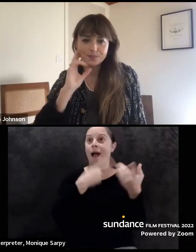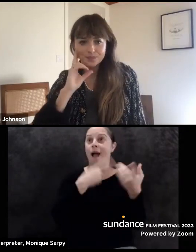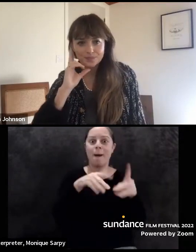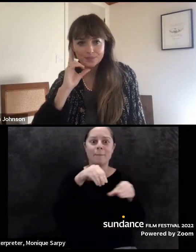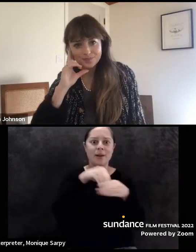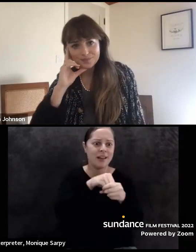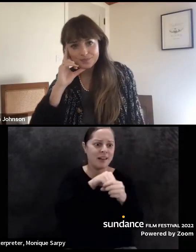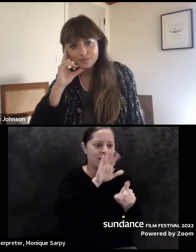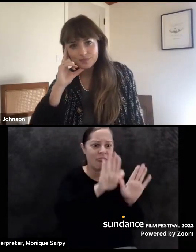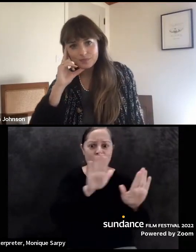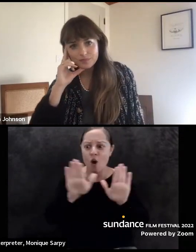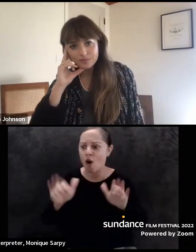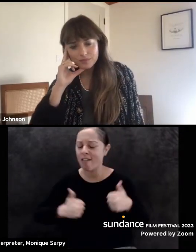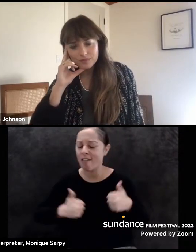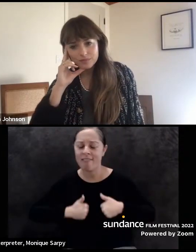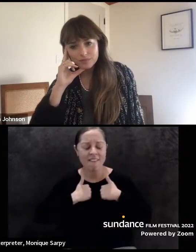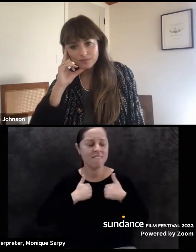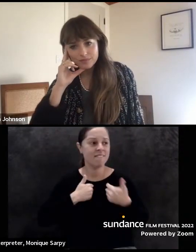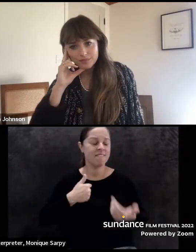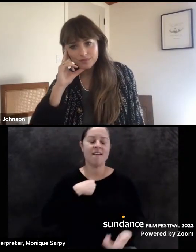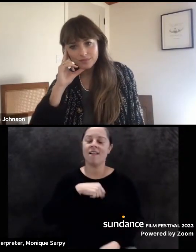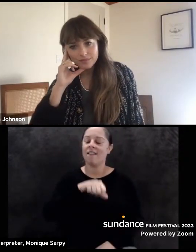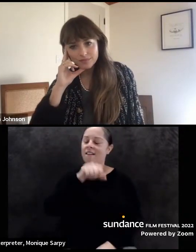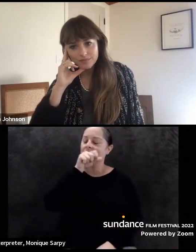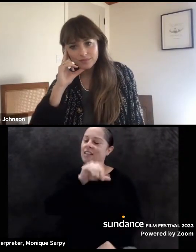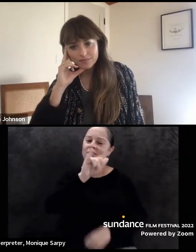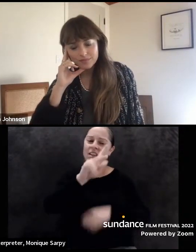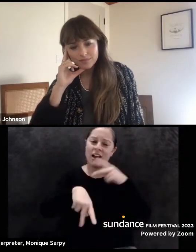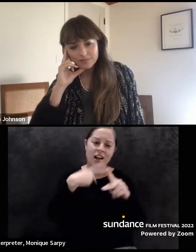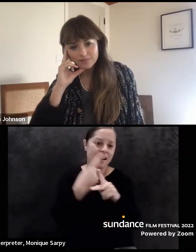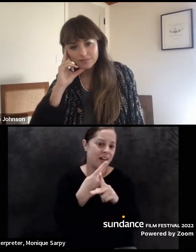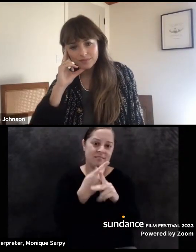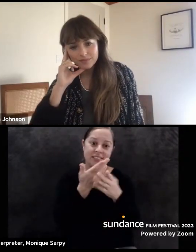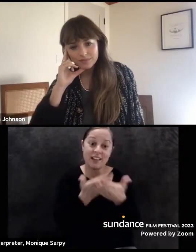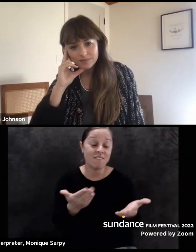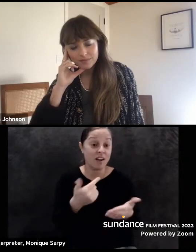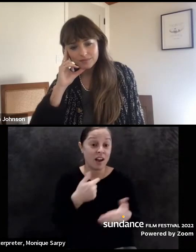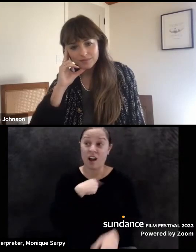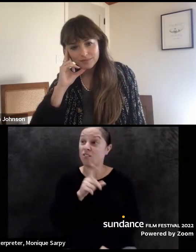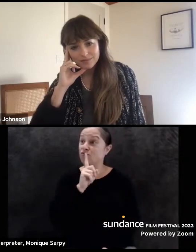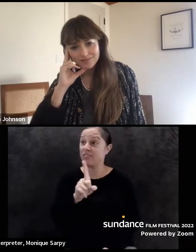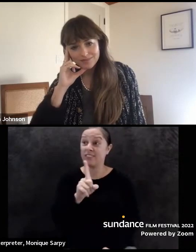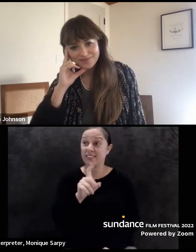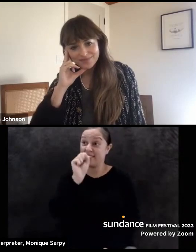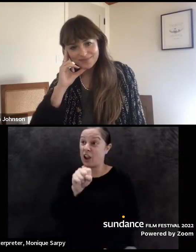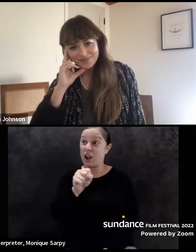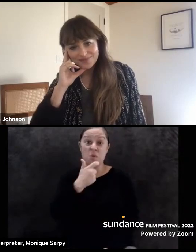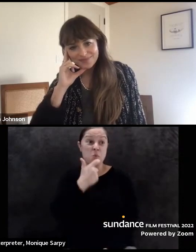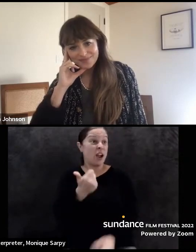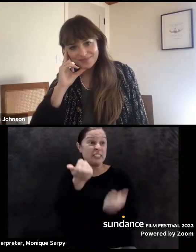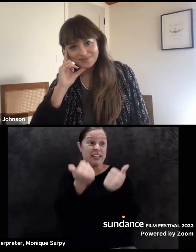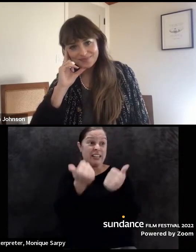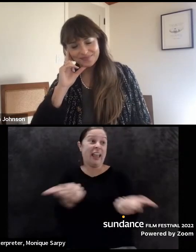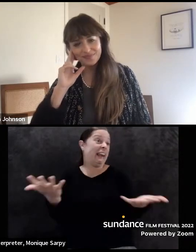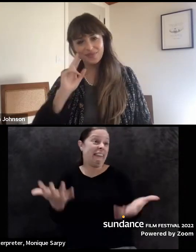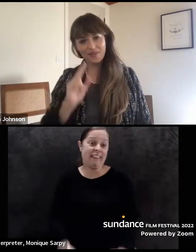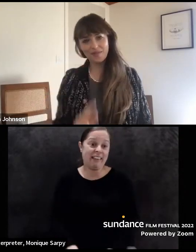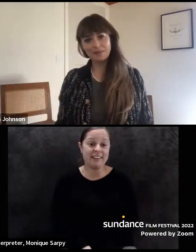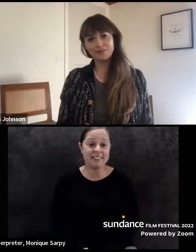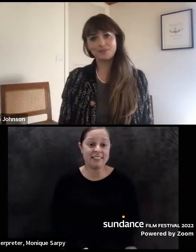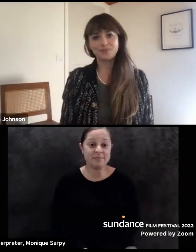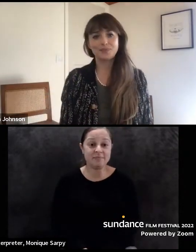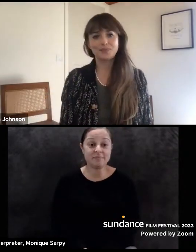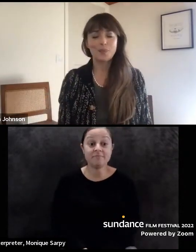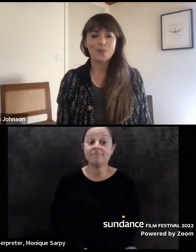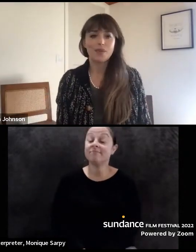I love all types of stuff. I'm really that kind of person where I can watch really anything. I mean, speaking